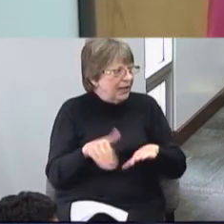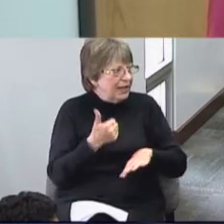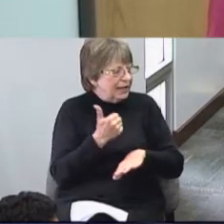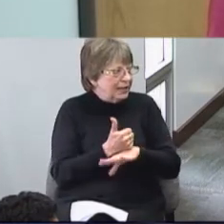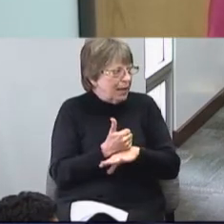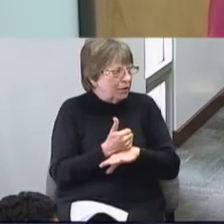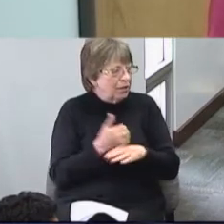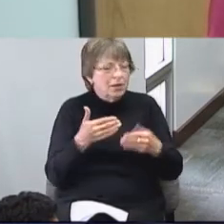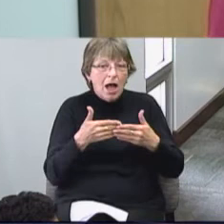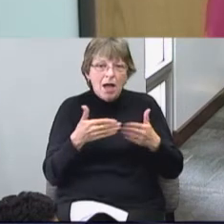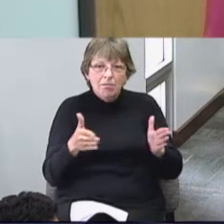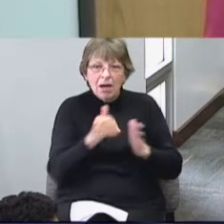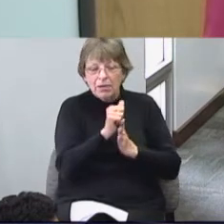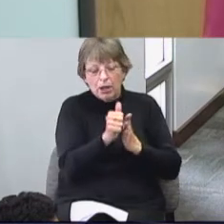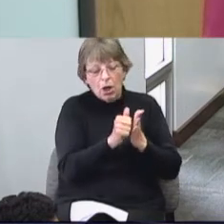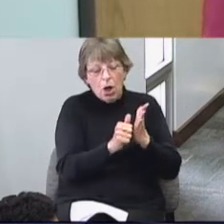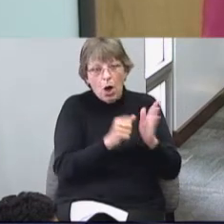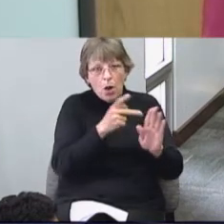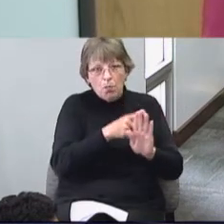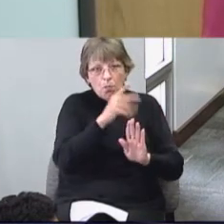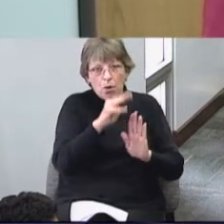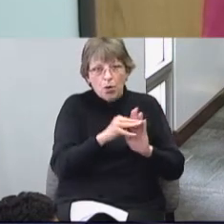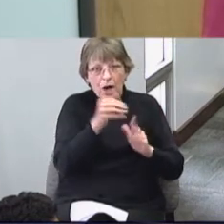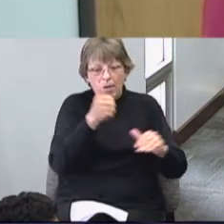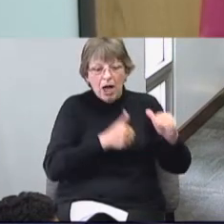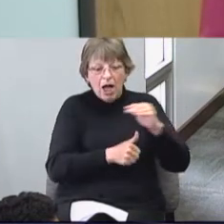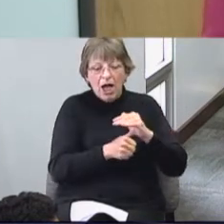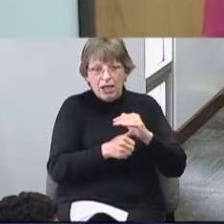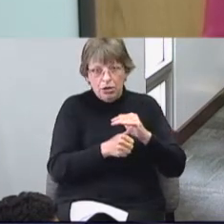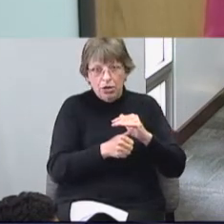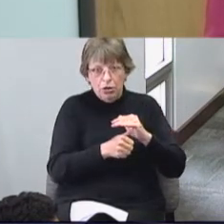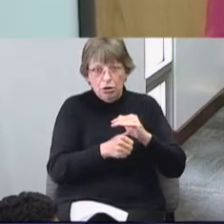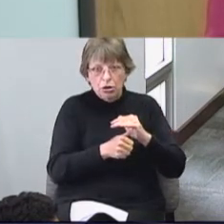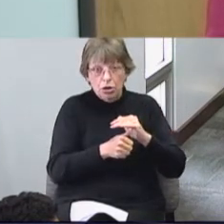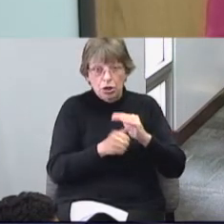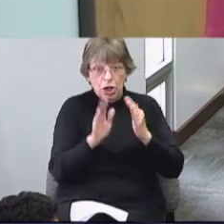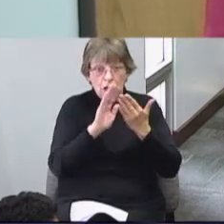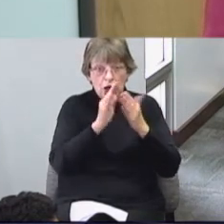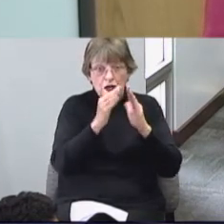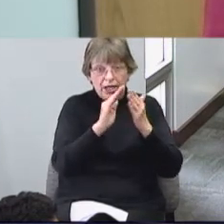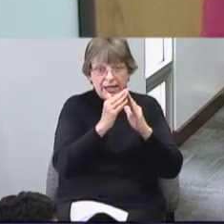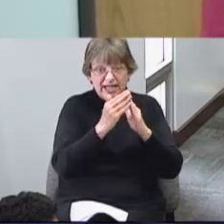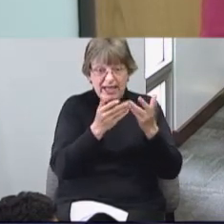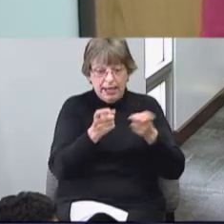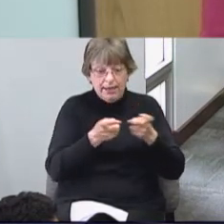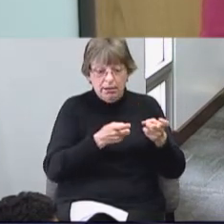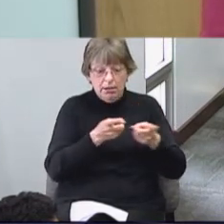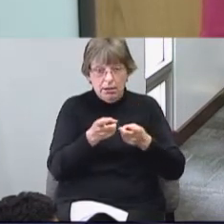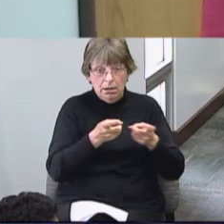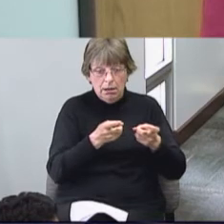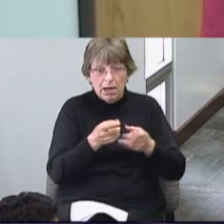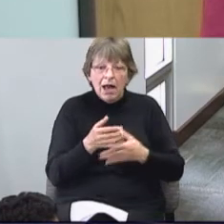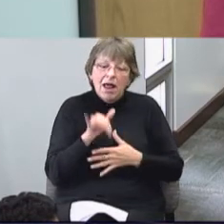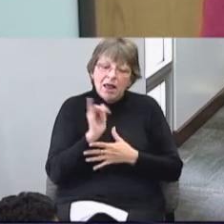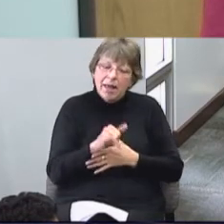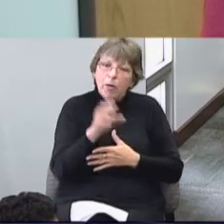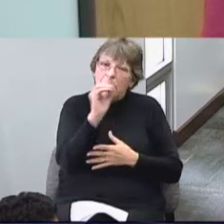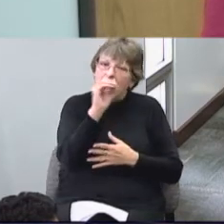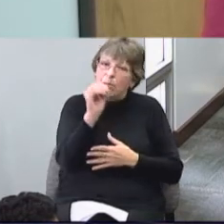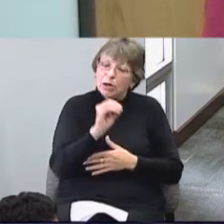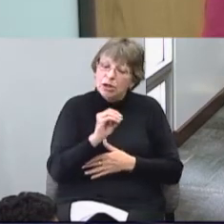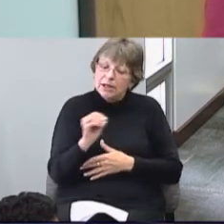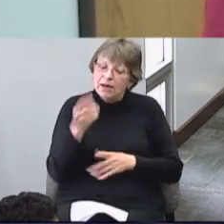establishes a public art program under the city's umbrella. And this would be a percent for art